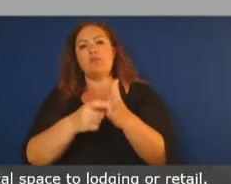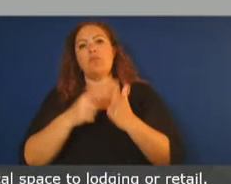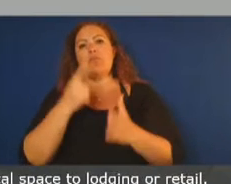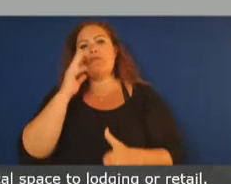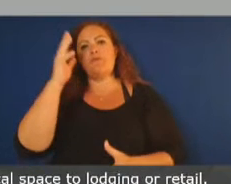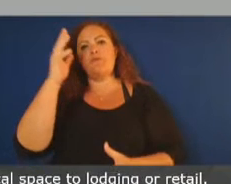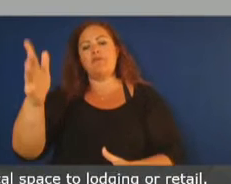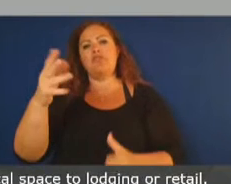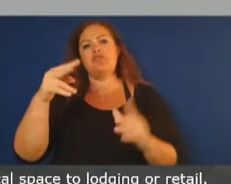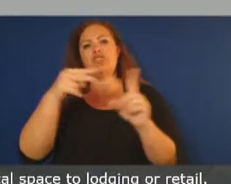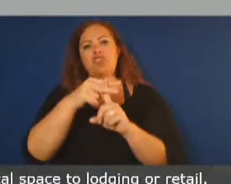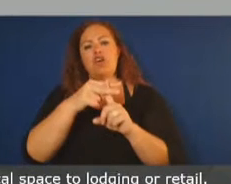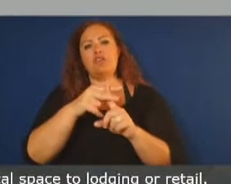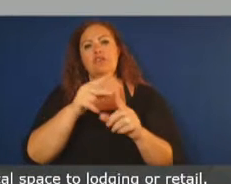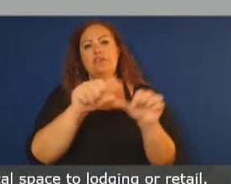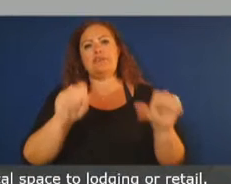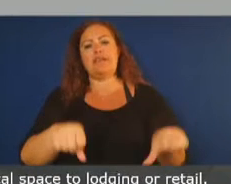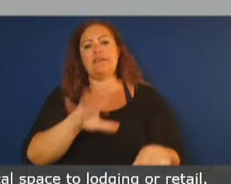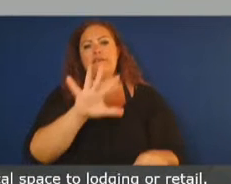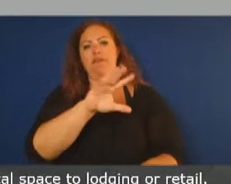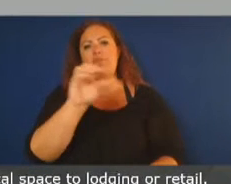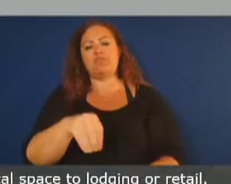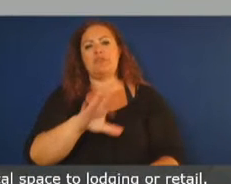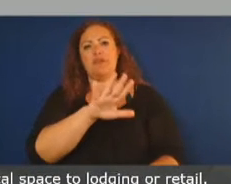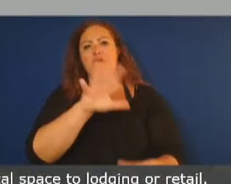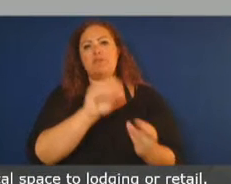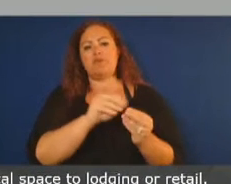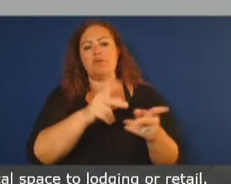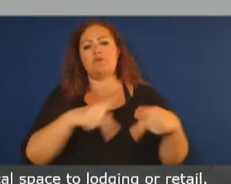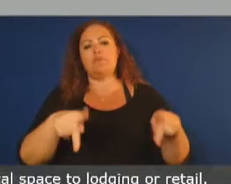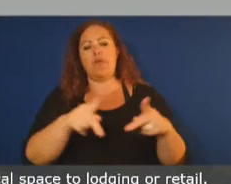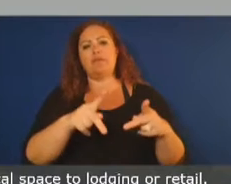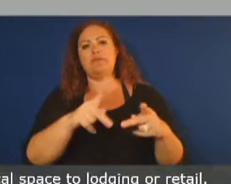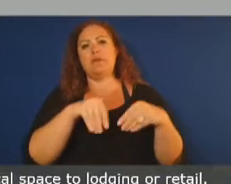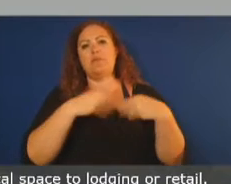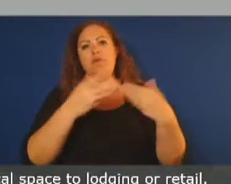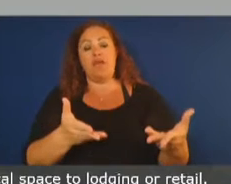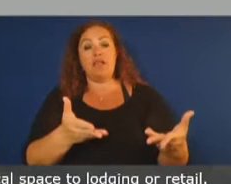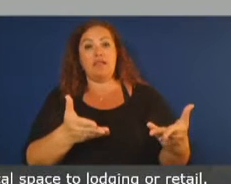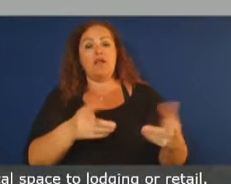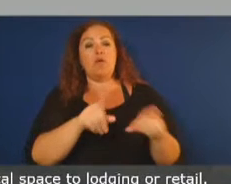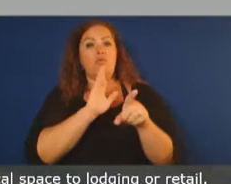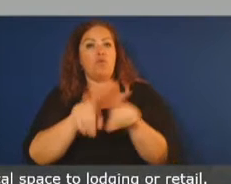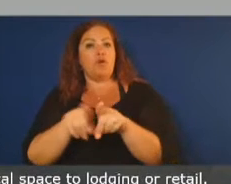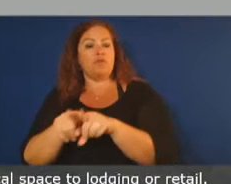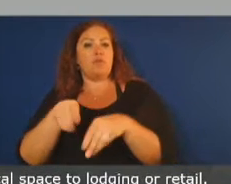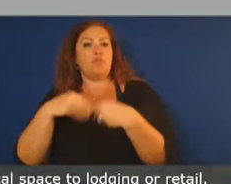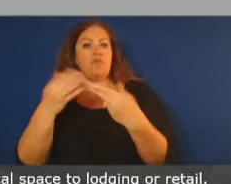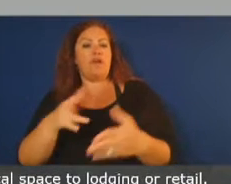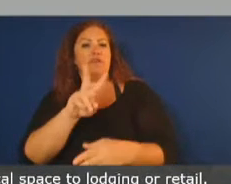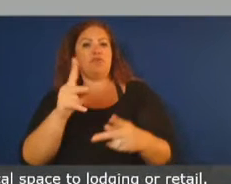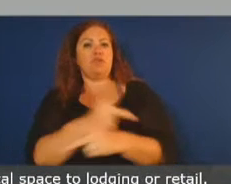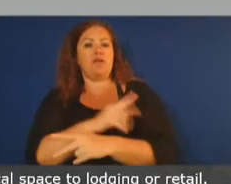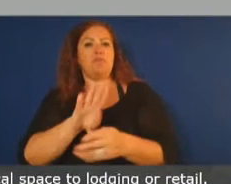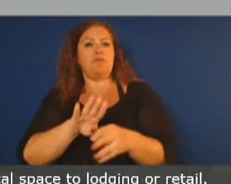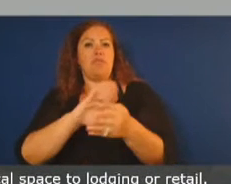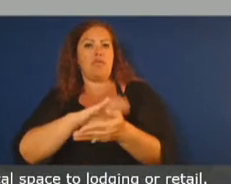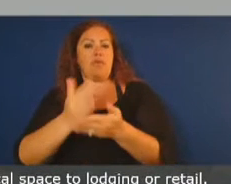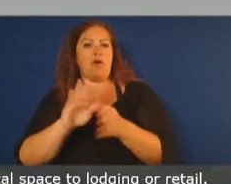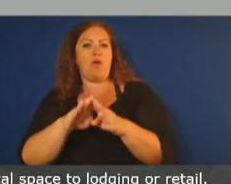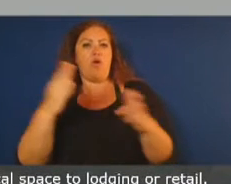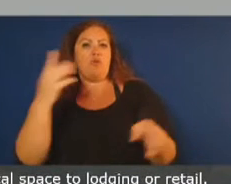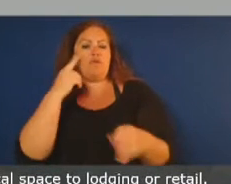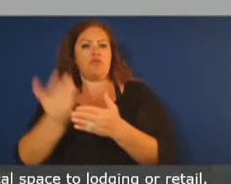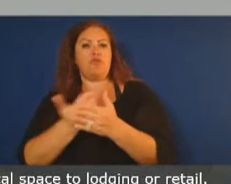charging stations at a ratio of 5 % of the total spaces provided uh would also provide two times the amount of open space required for new buildings